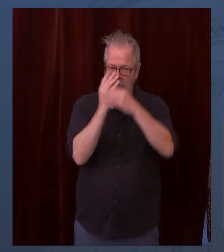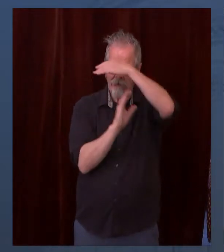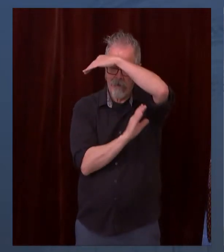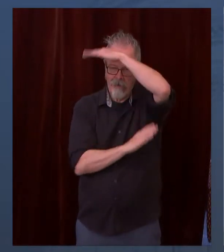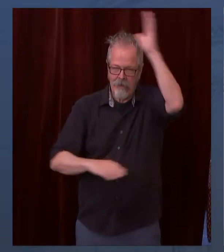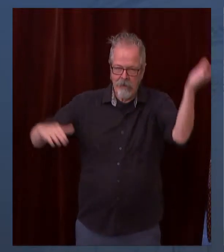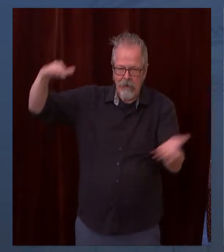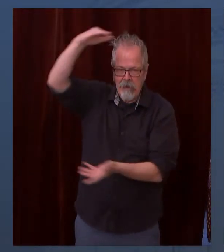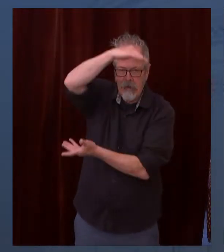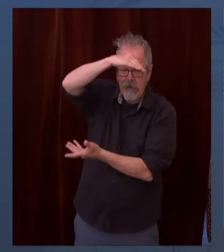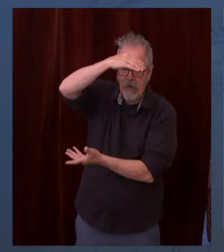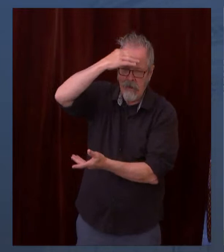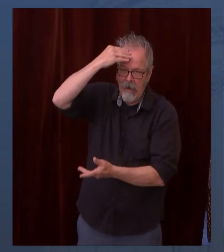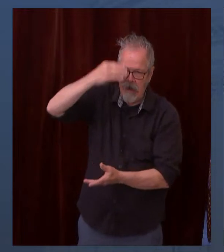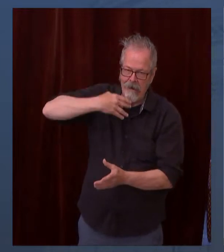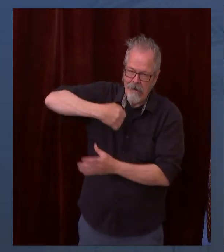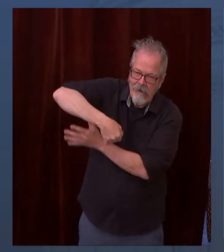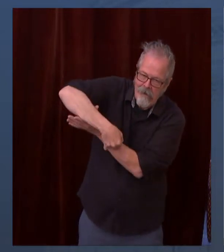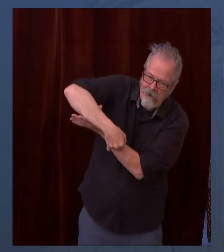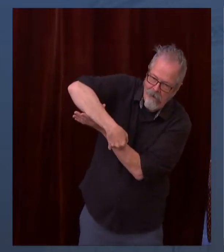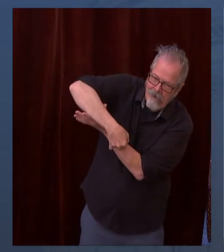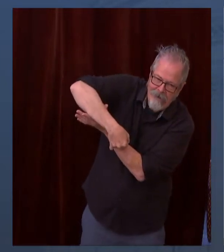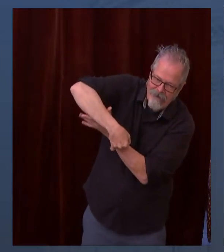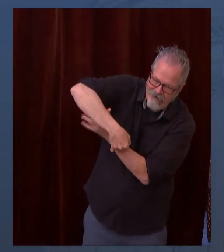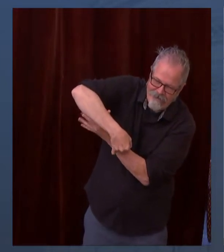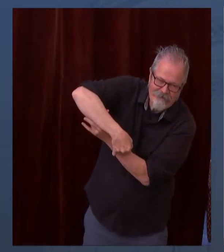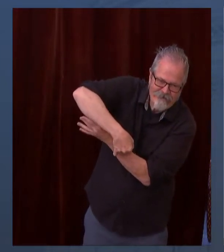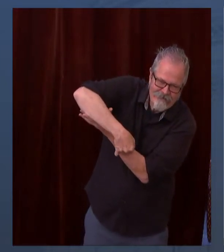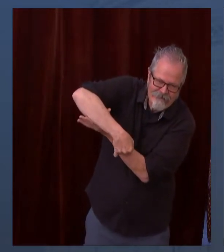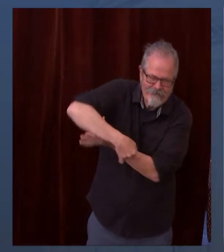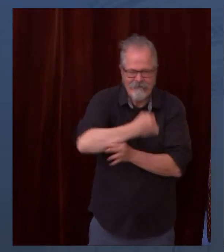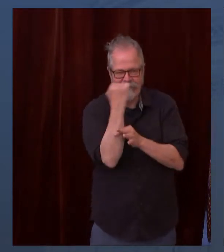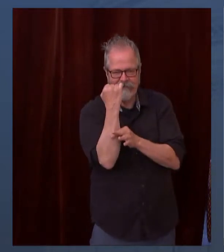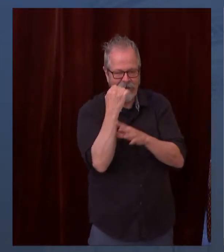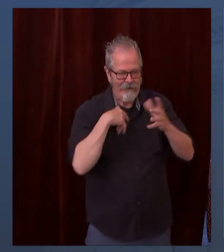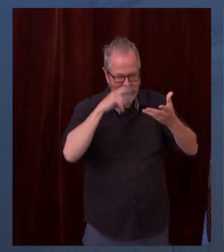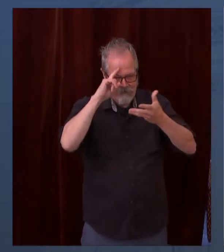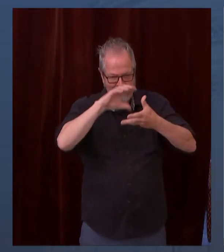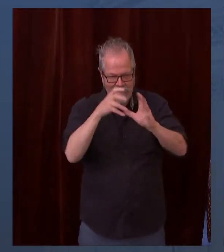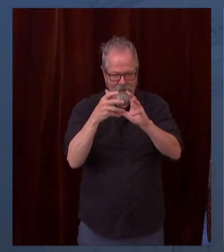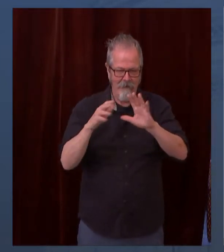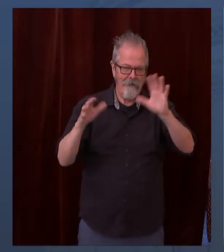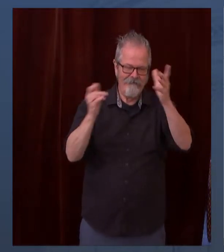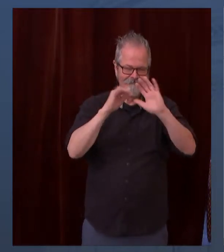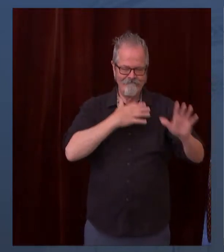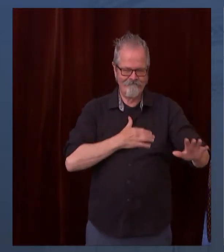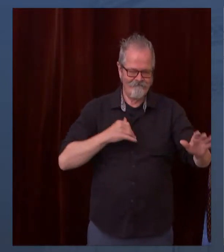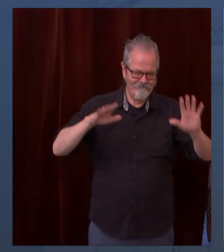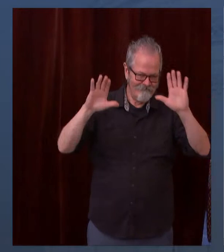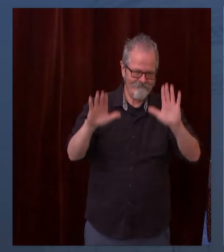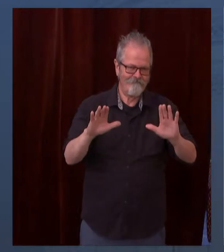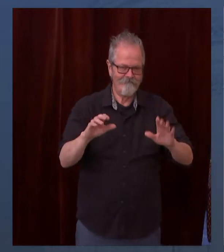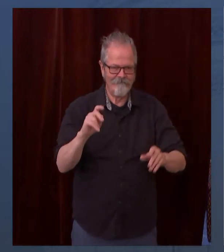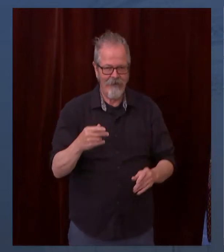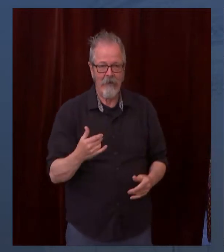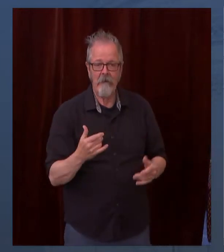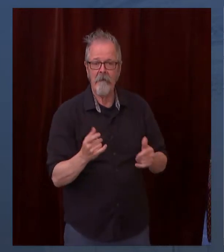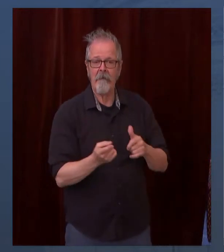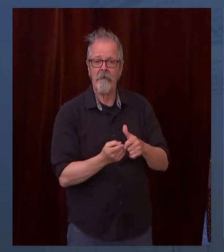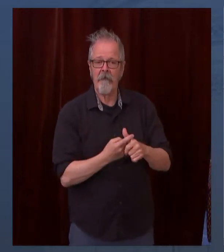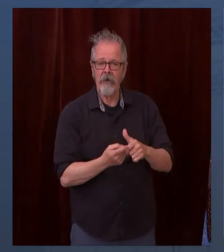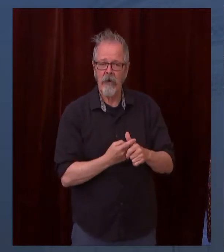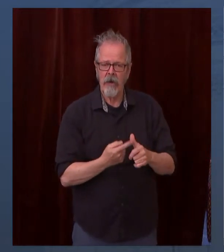Governor. Let me start by congratulating Cheryl Strange on her appointment. In my time here in Washington, she's